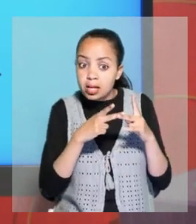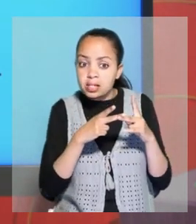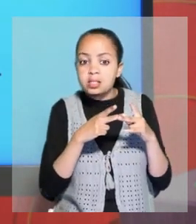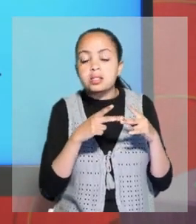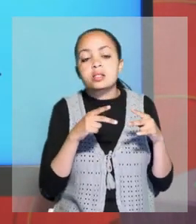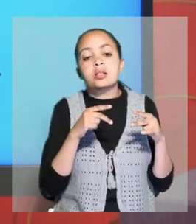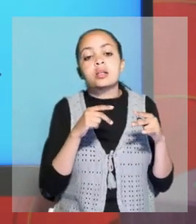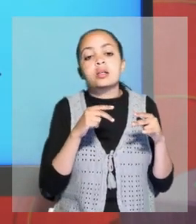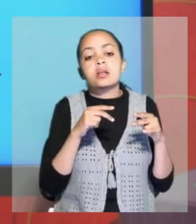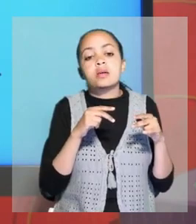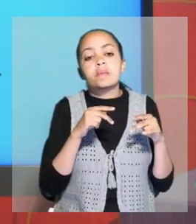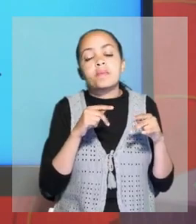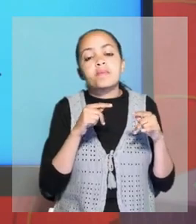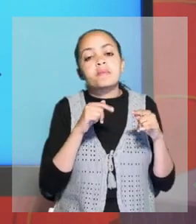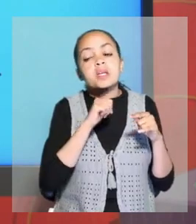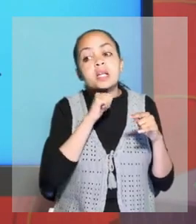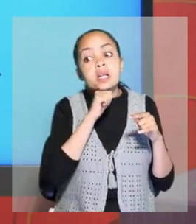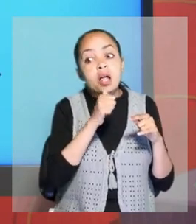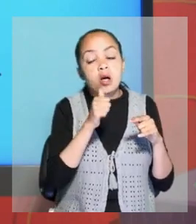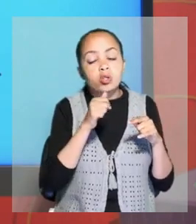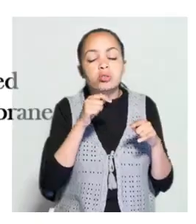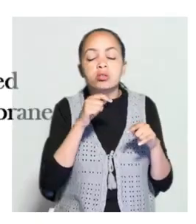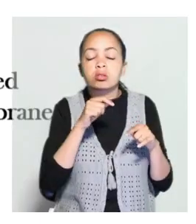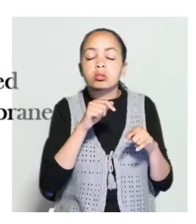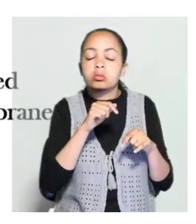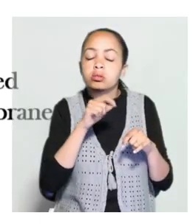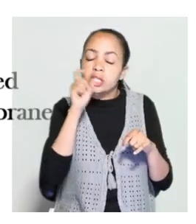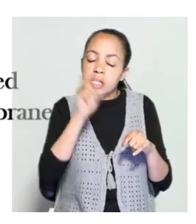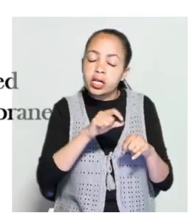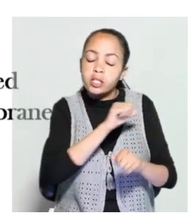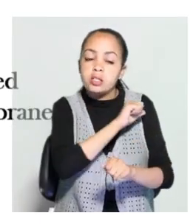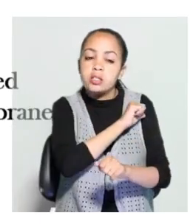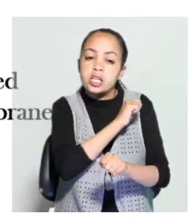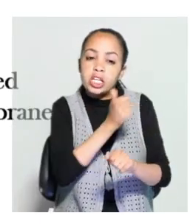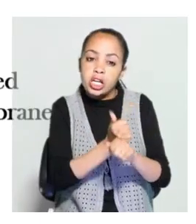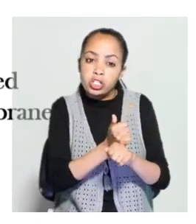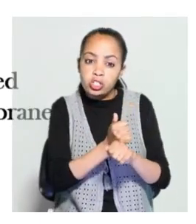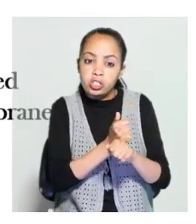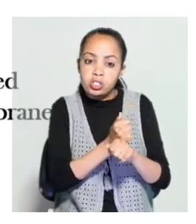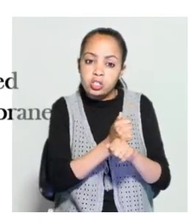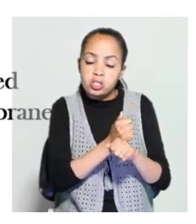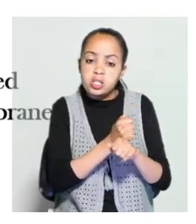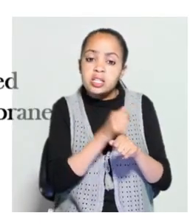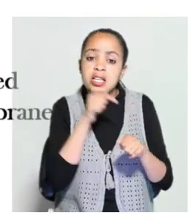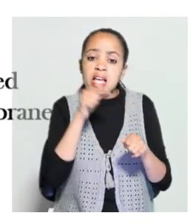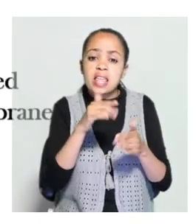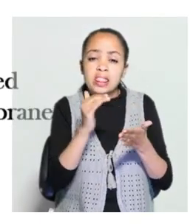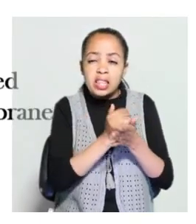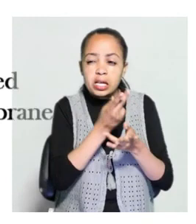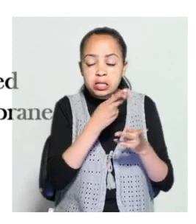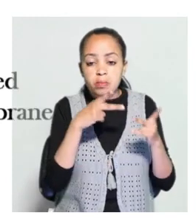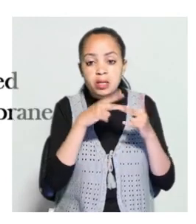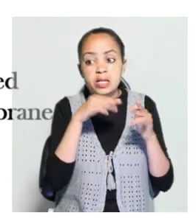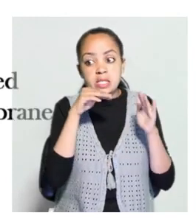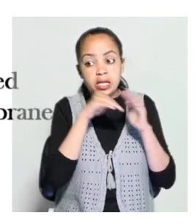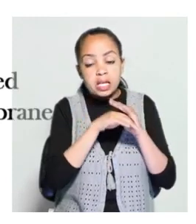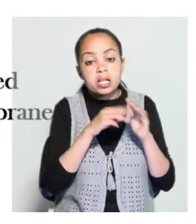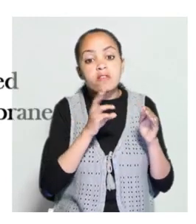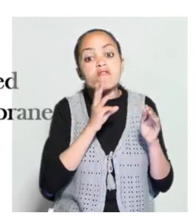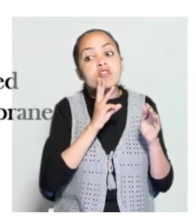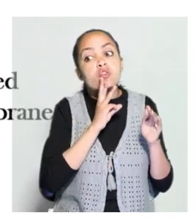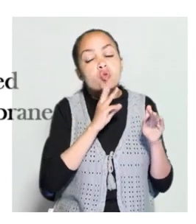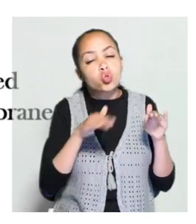or dark reaction doesn't require energy from photon. So it takes place in fluid stroma